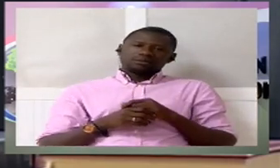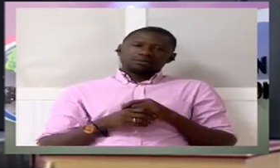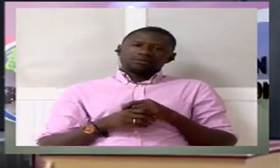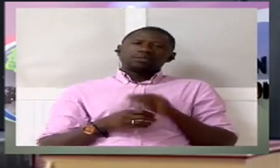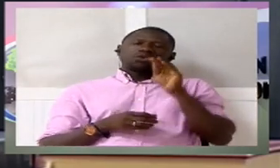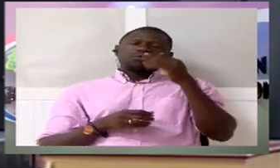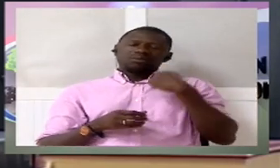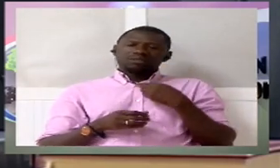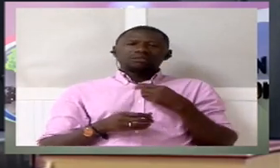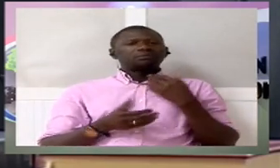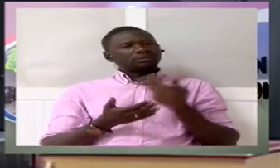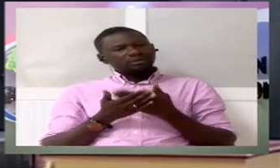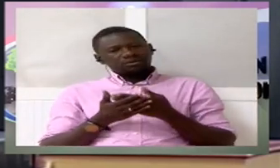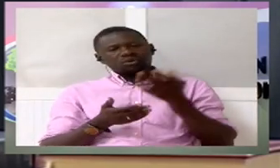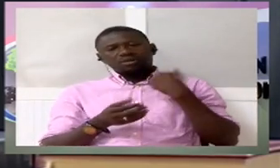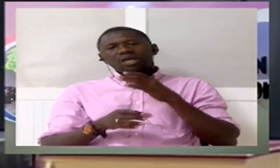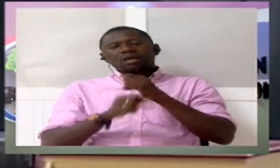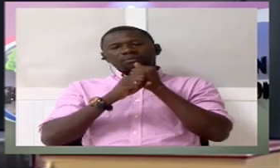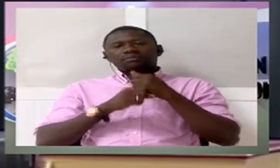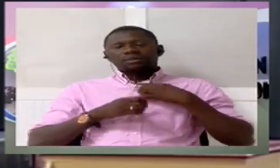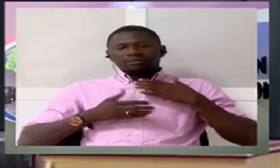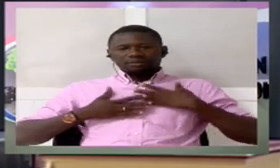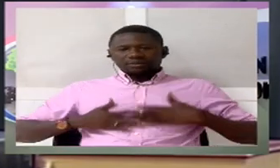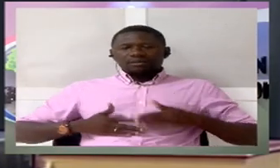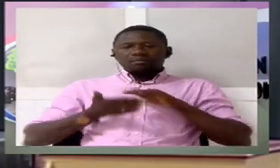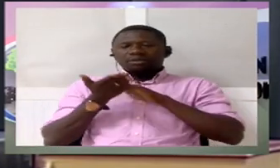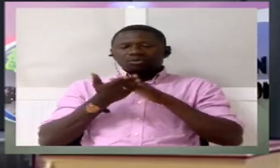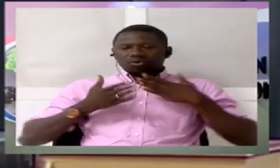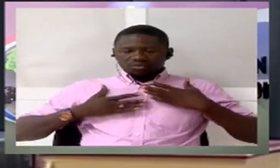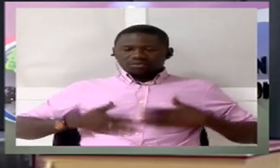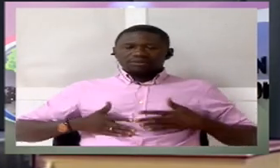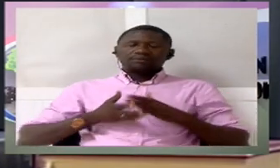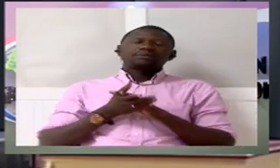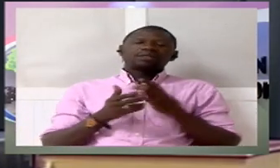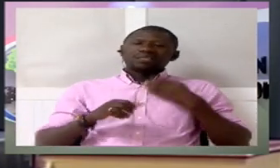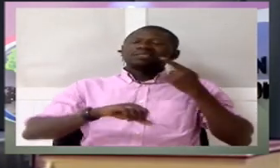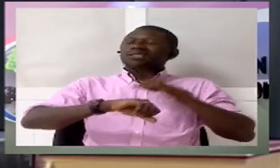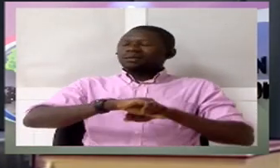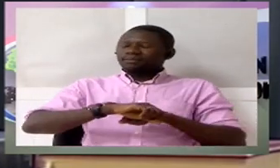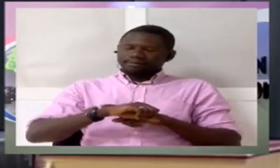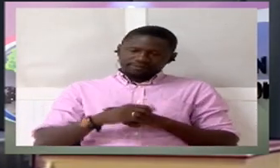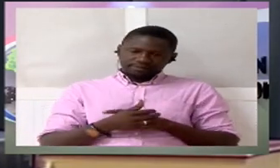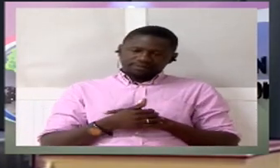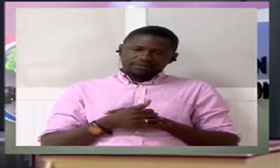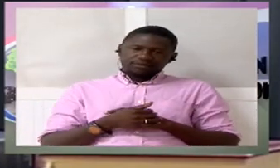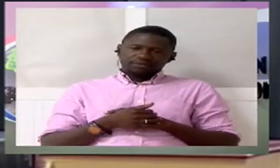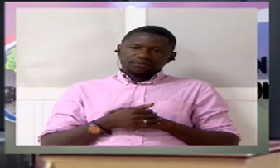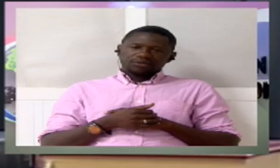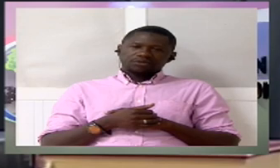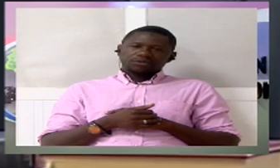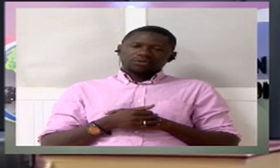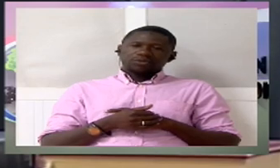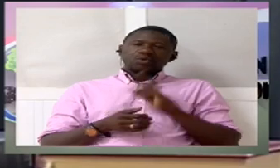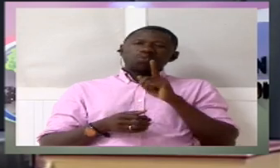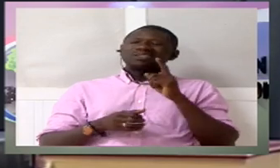Said, Tira, come and apply my medicines on me. Because what tomorrow? At that time, bring. And mile 2.